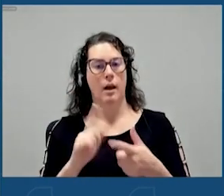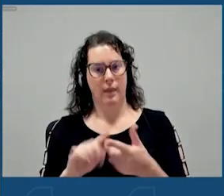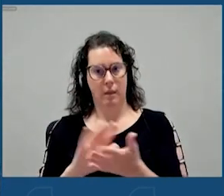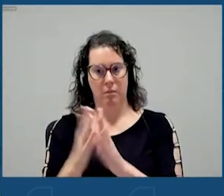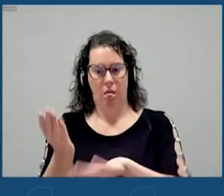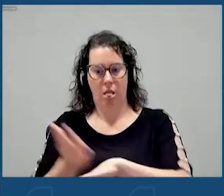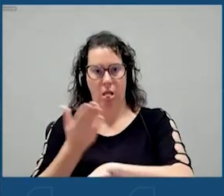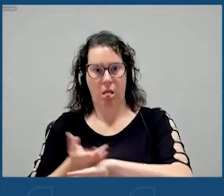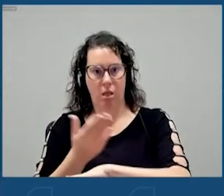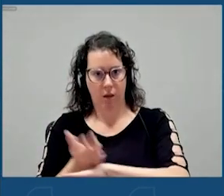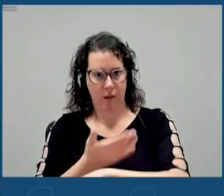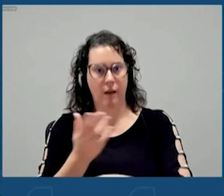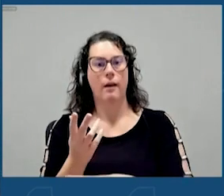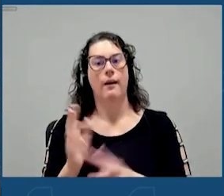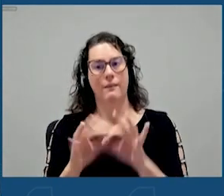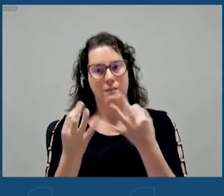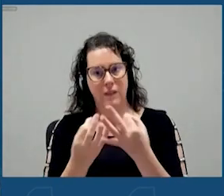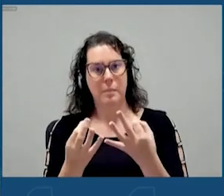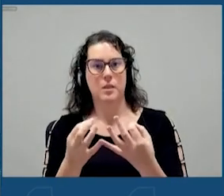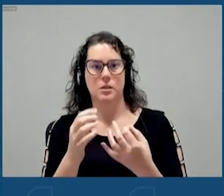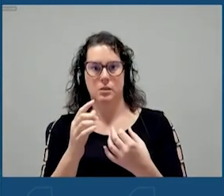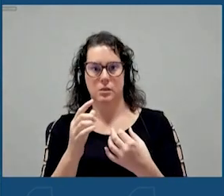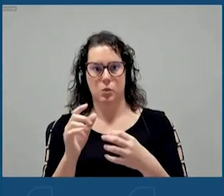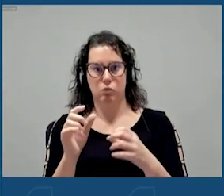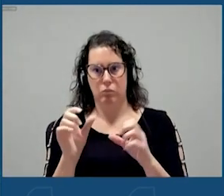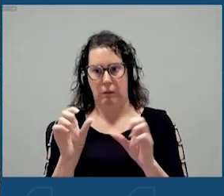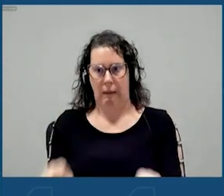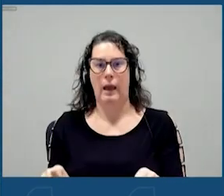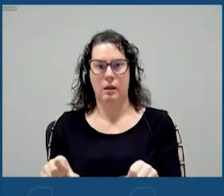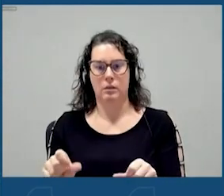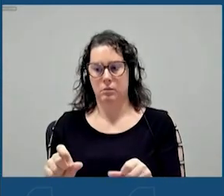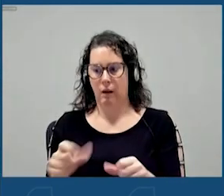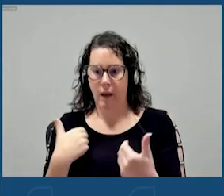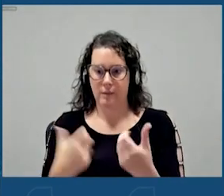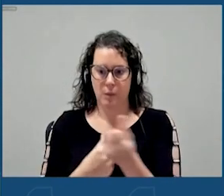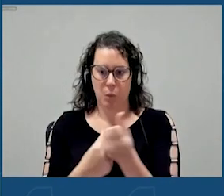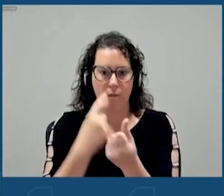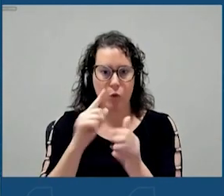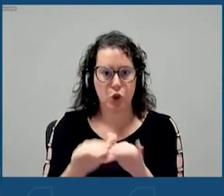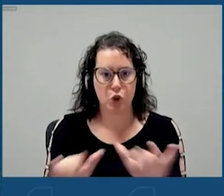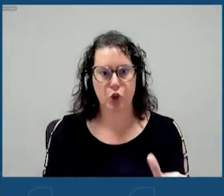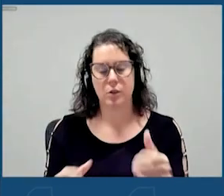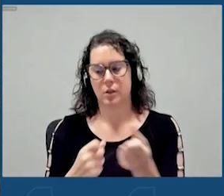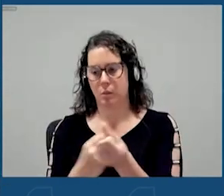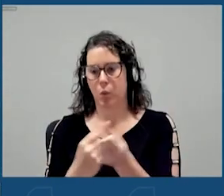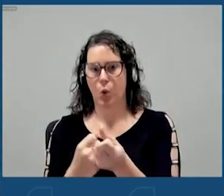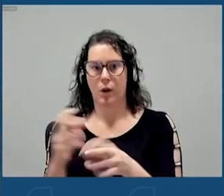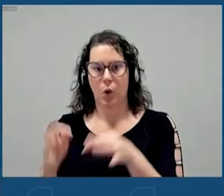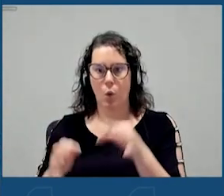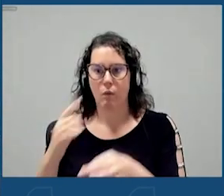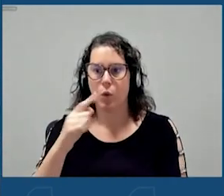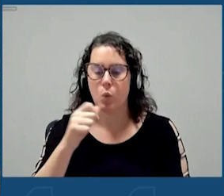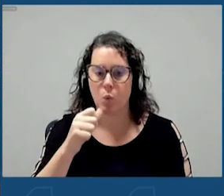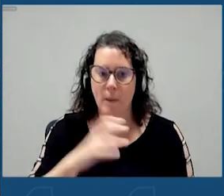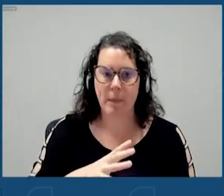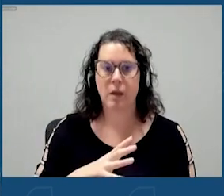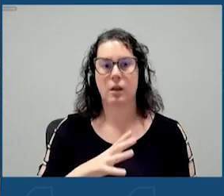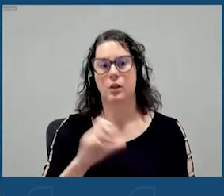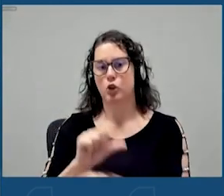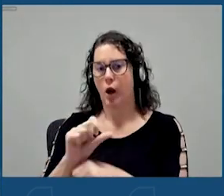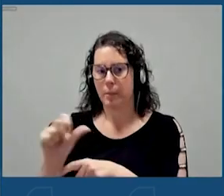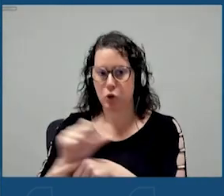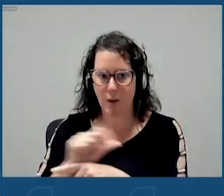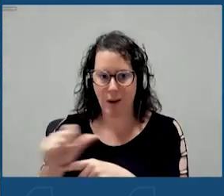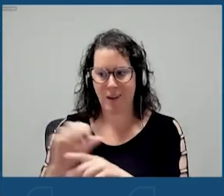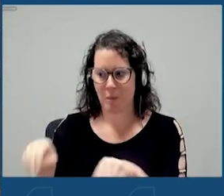allowed families to come in there and get a new lease, to have support for the children and support in court for the women, and give them job training and give them